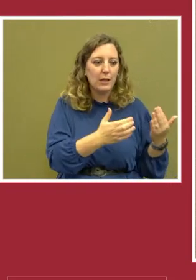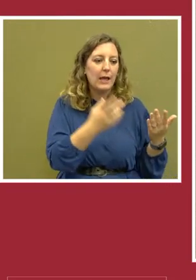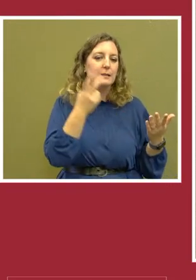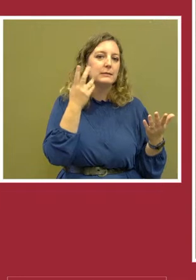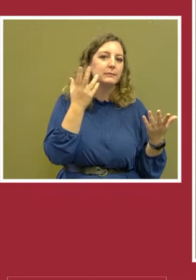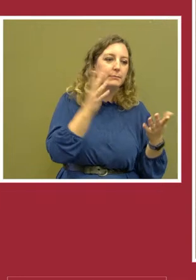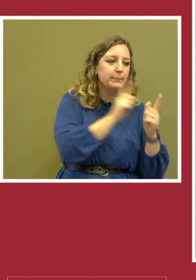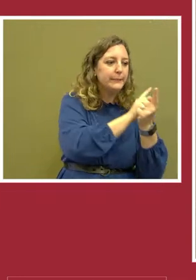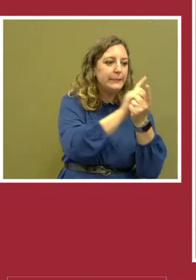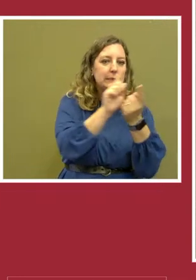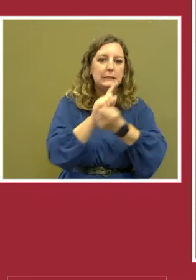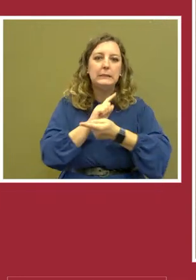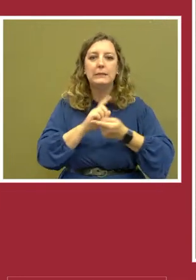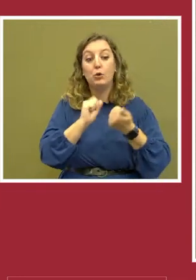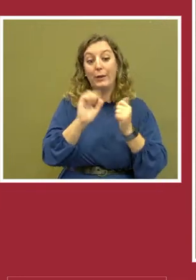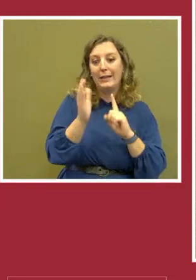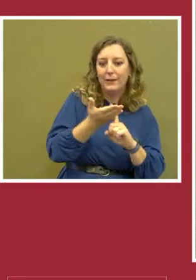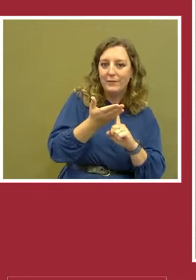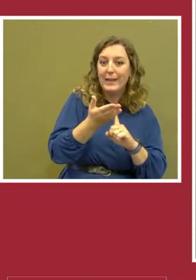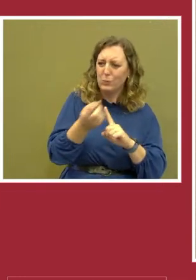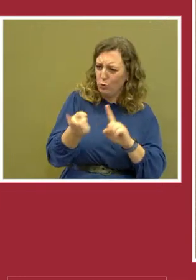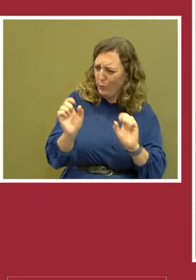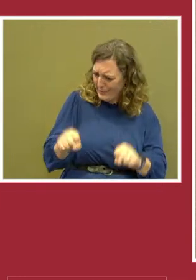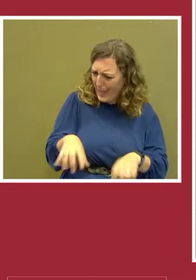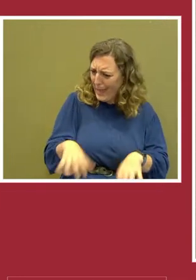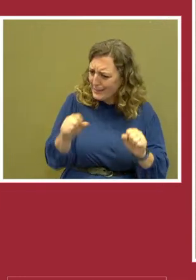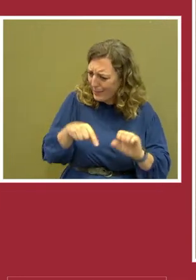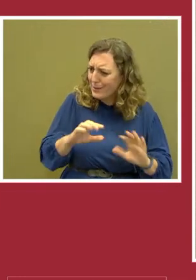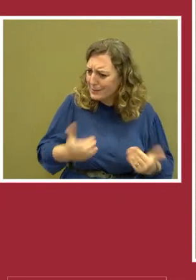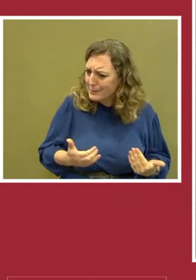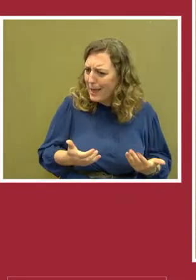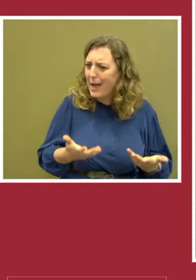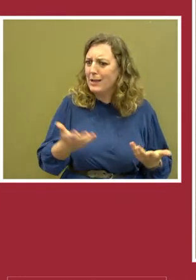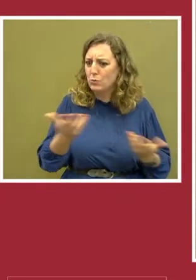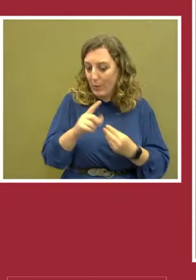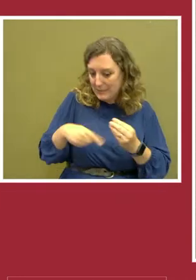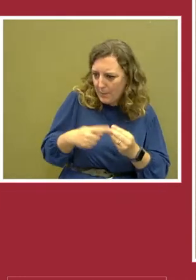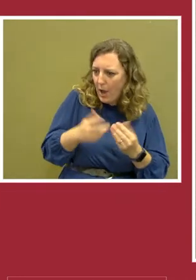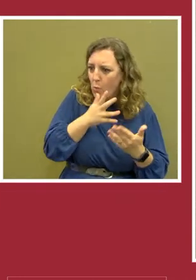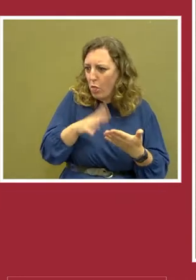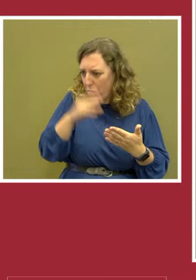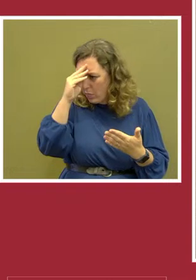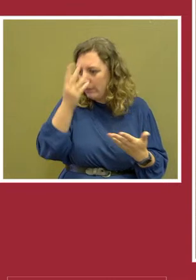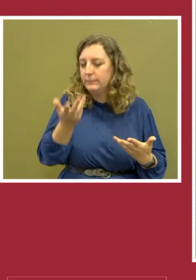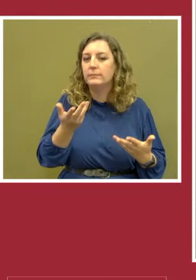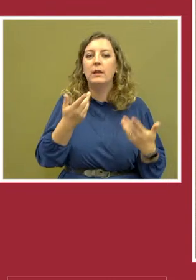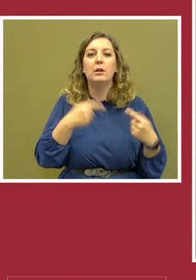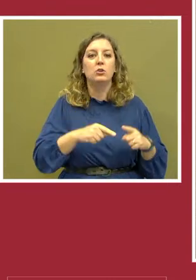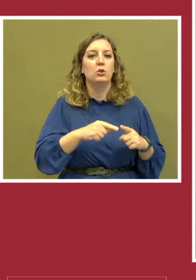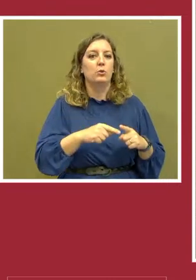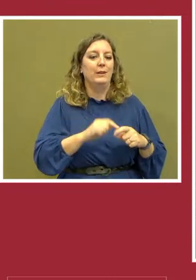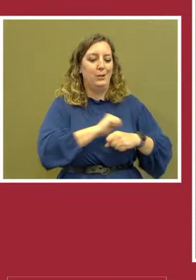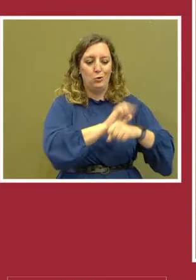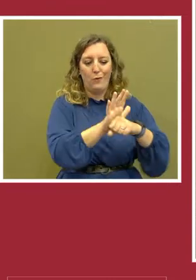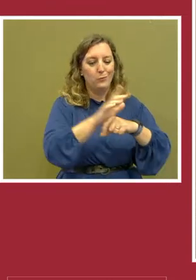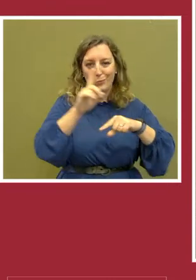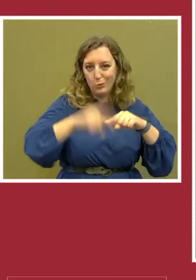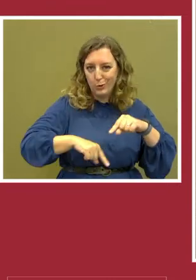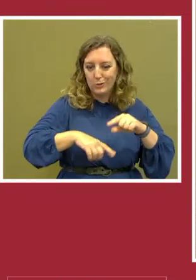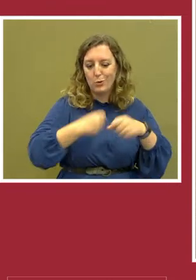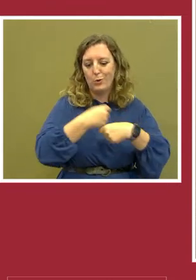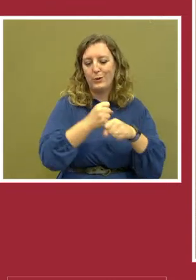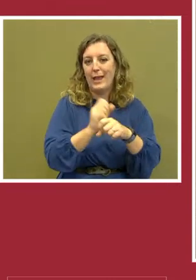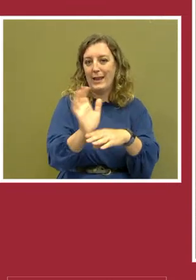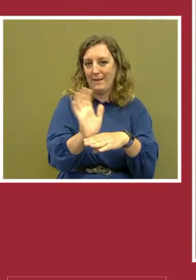teachers, and then we try to convince them then, like, you can do this class, and here's what the class is about. Well, during COVID, we couldn't do that, so we